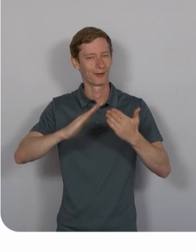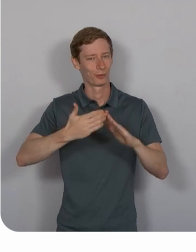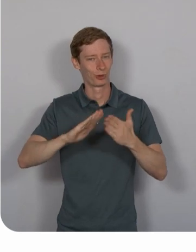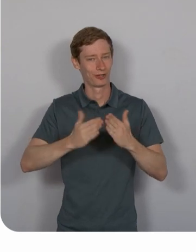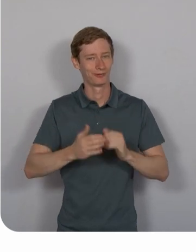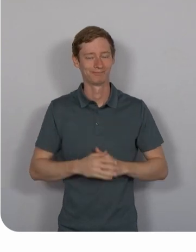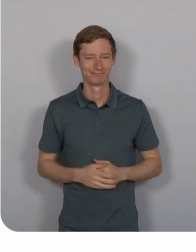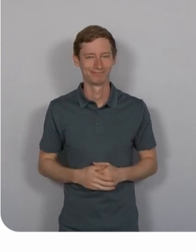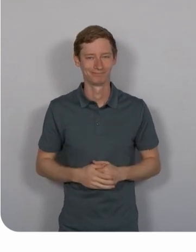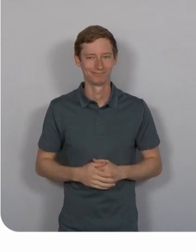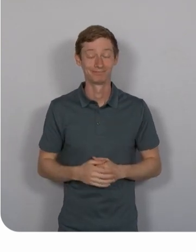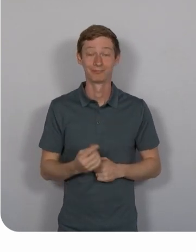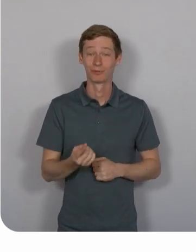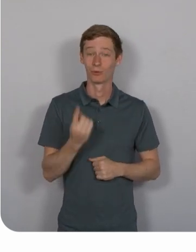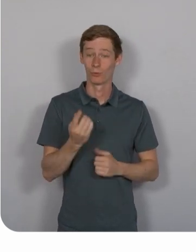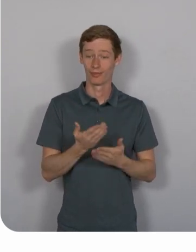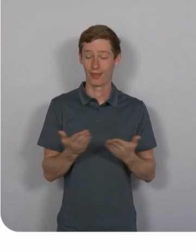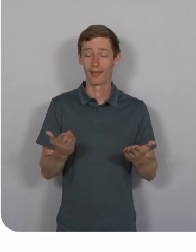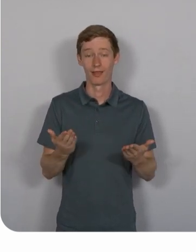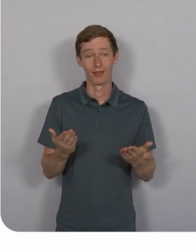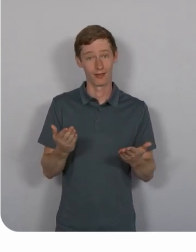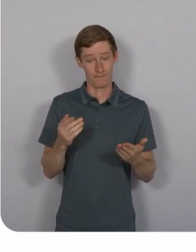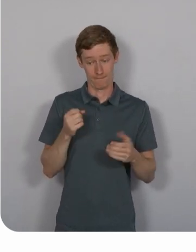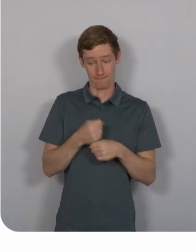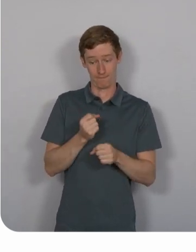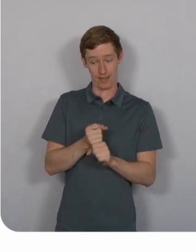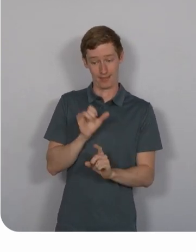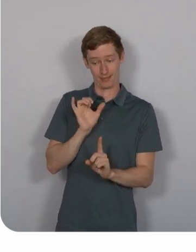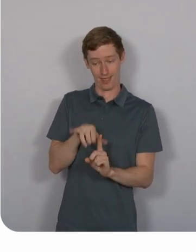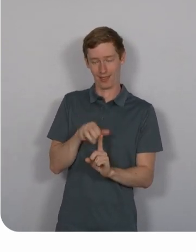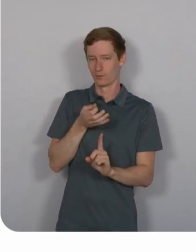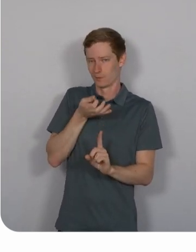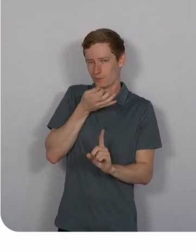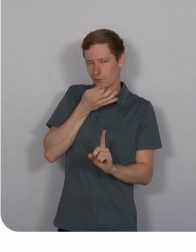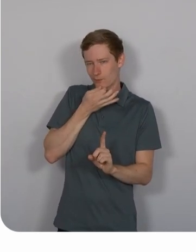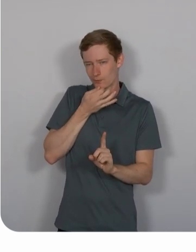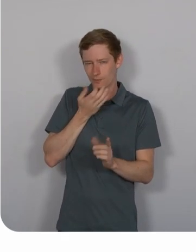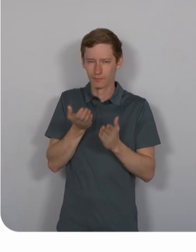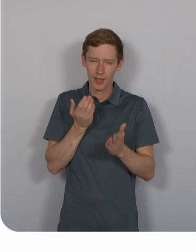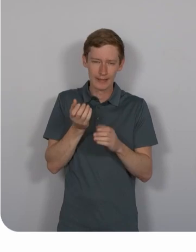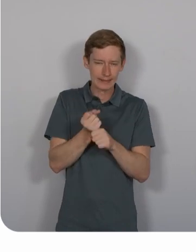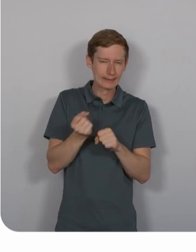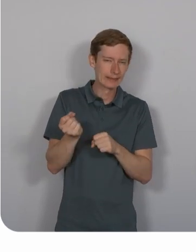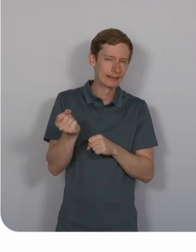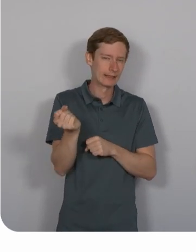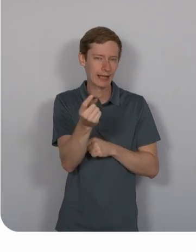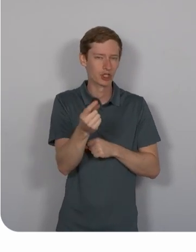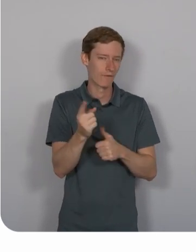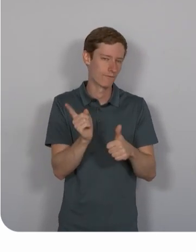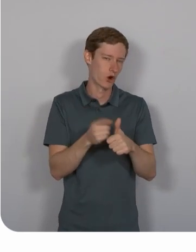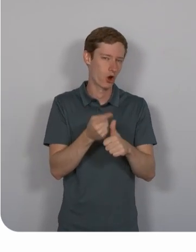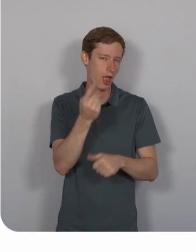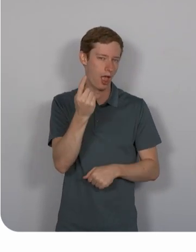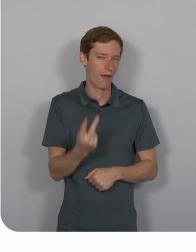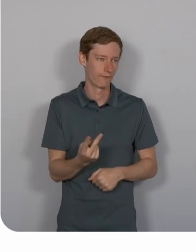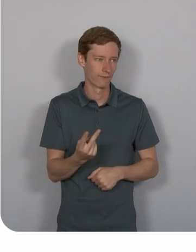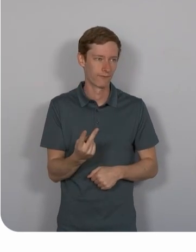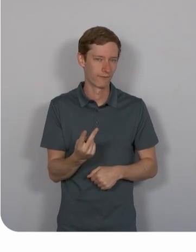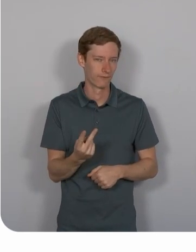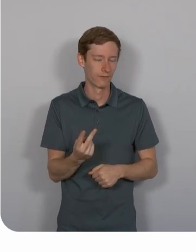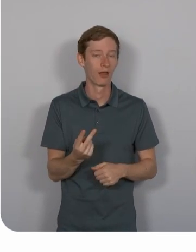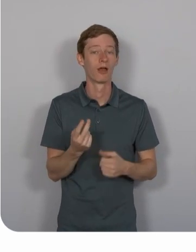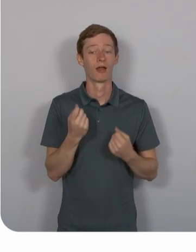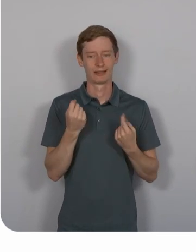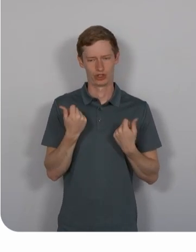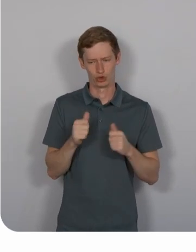But one of the things is, as we're building that, that's what we think is going to come sometime in probably the first half of next year, because we think that getting the brand